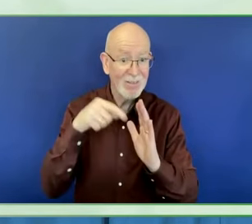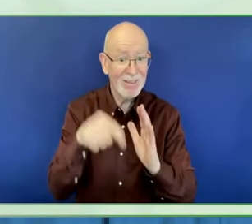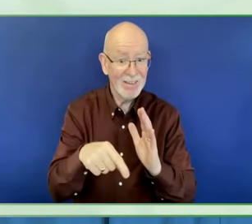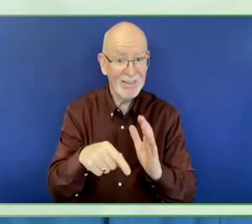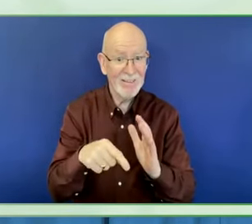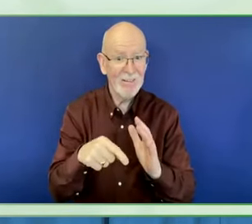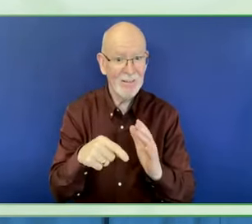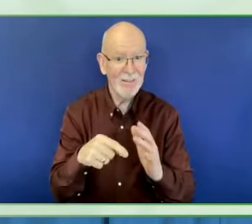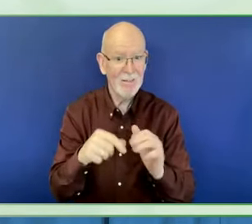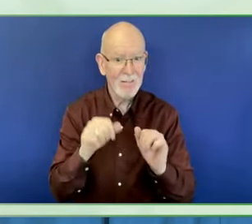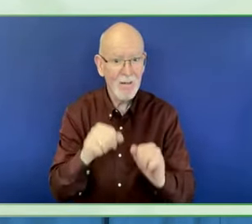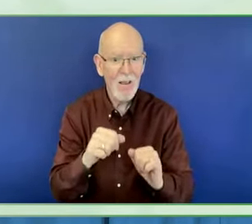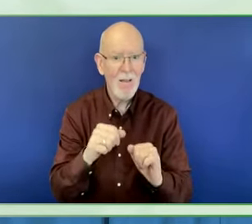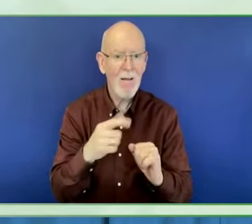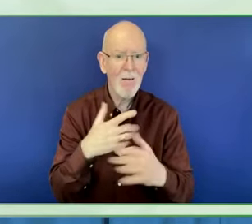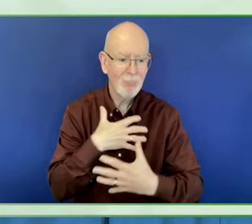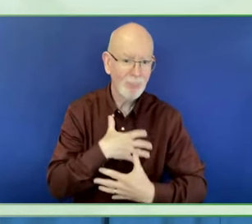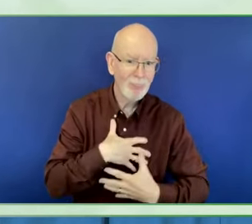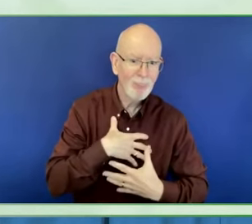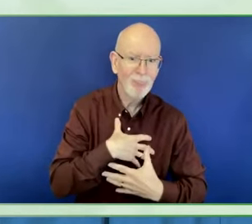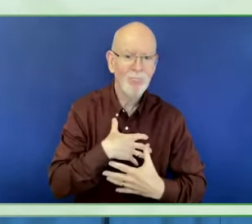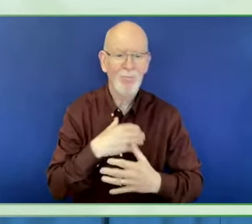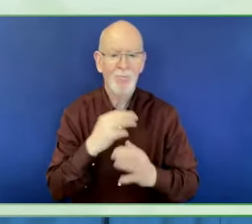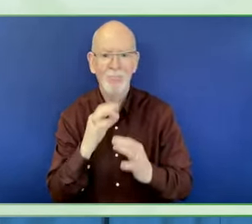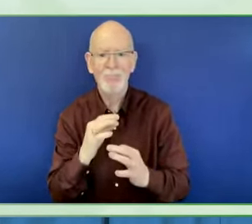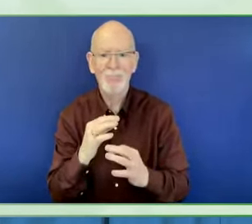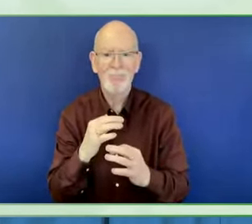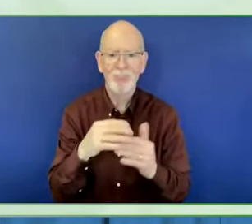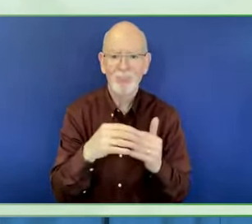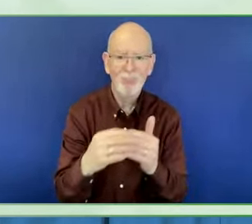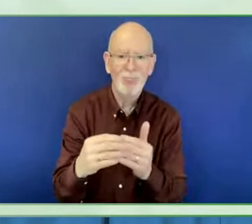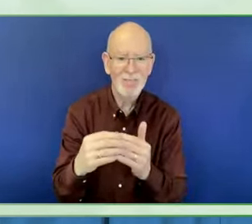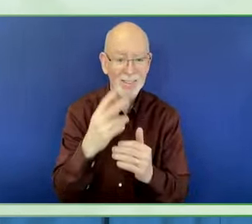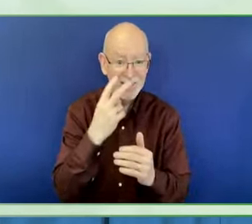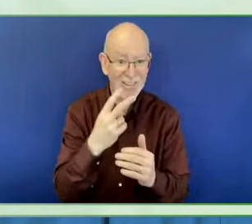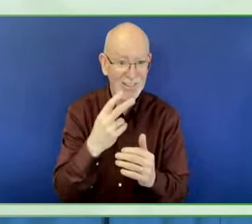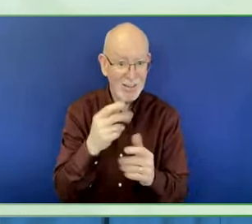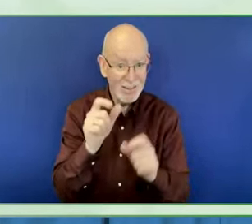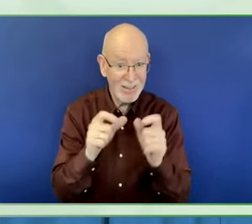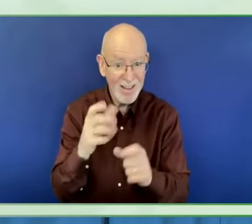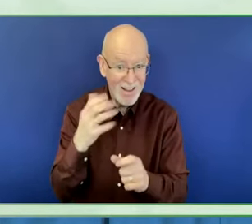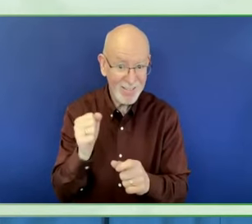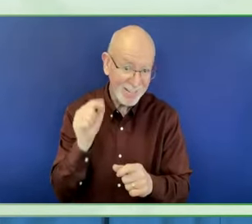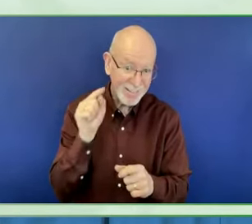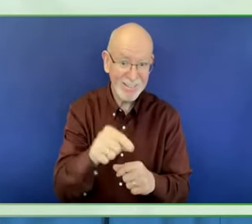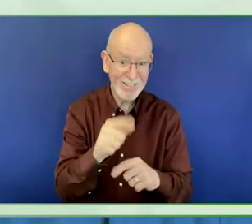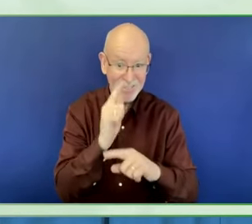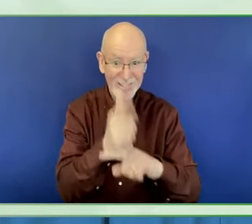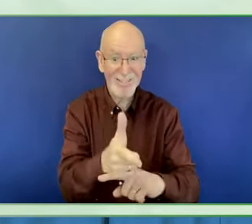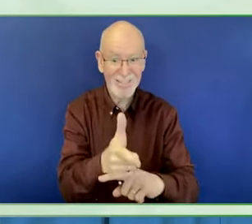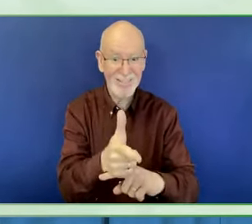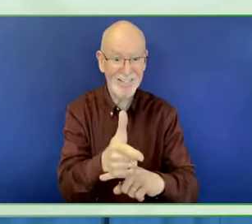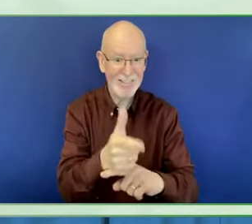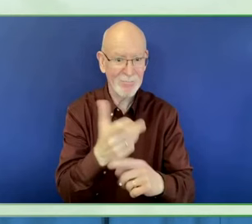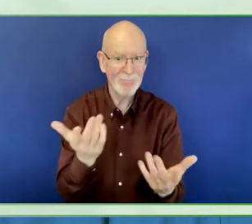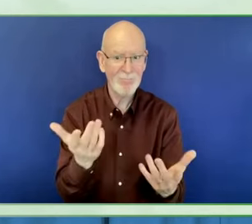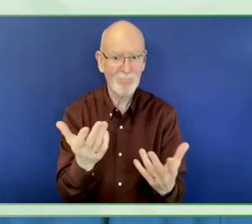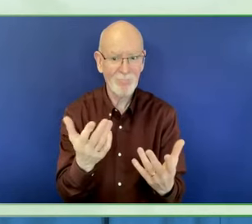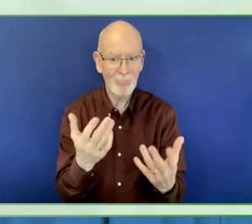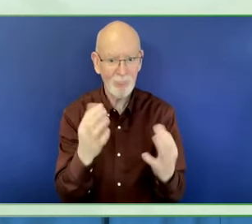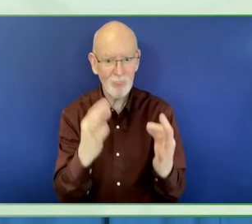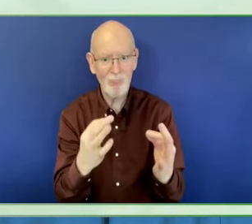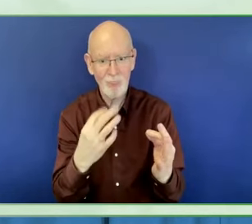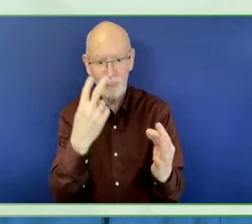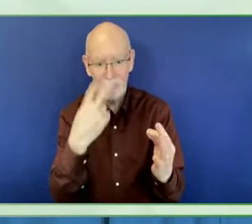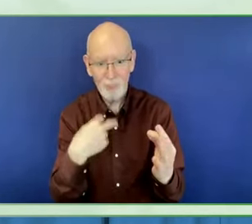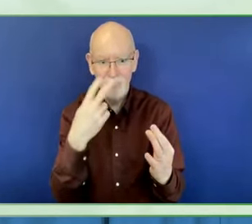a creator represented by Sea Talent, Marsha L. She was the first disabled person to ever be on the front of Playboy magazine.